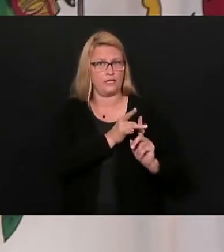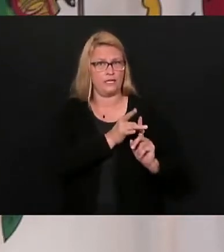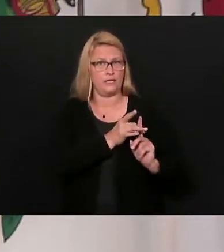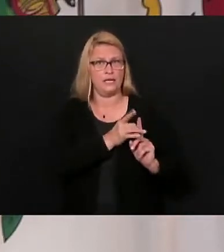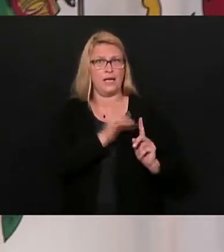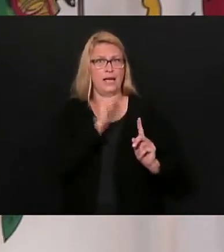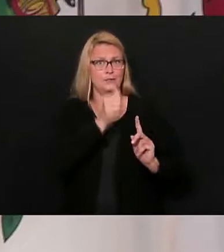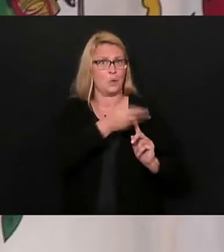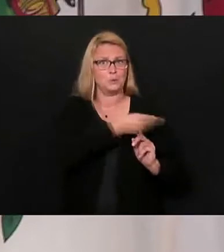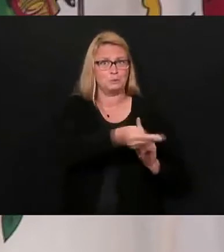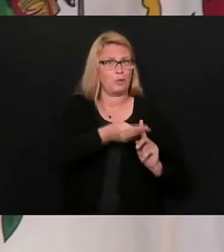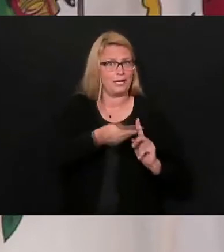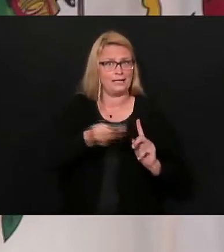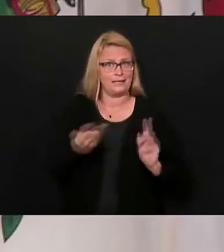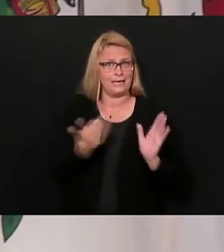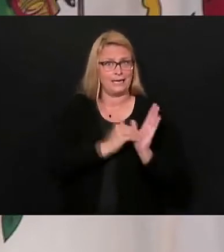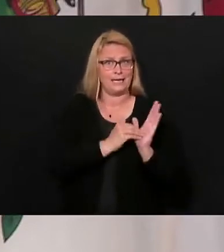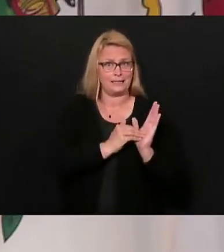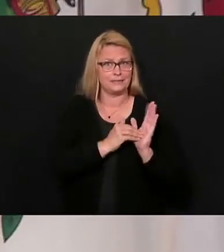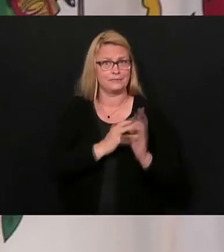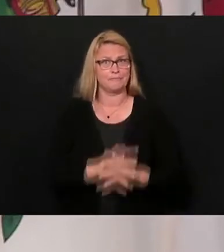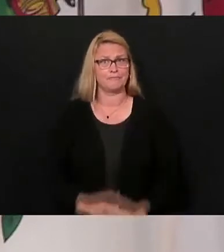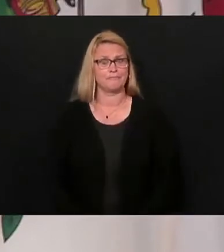it. But